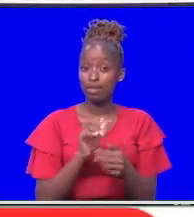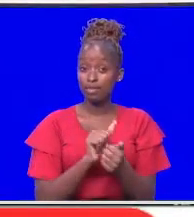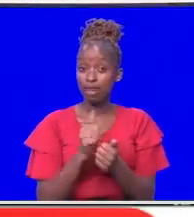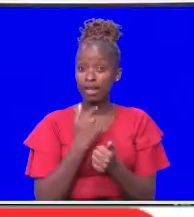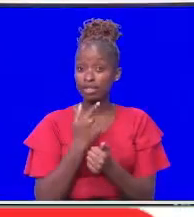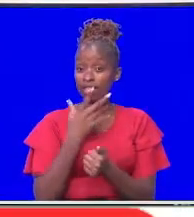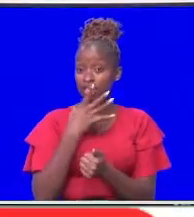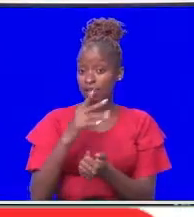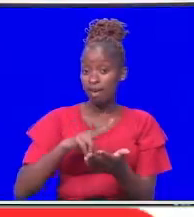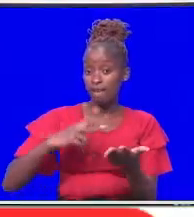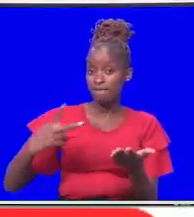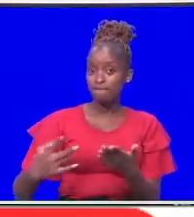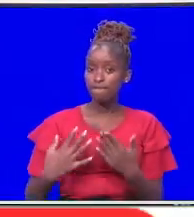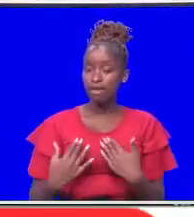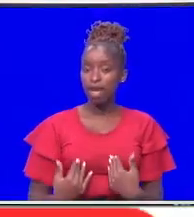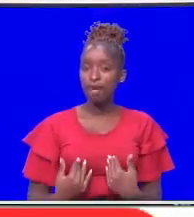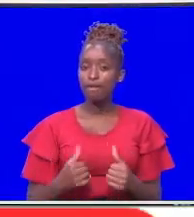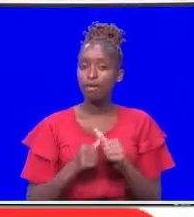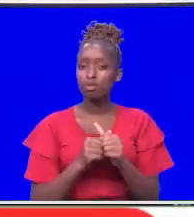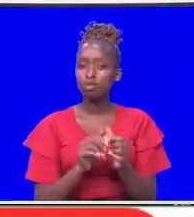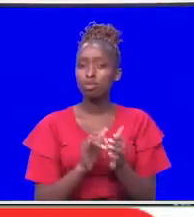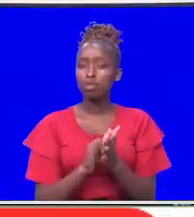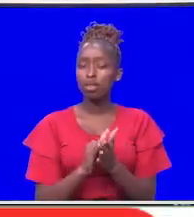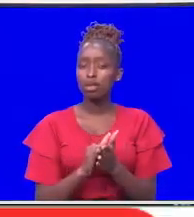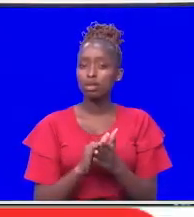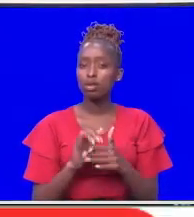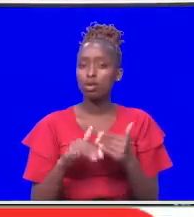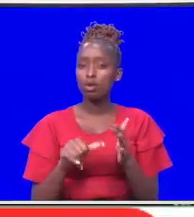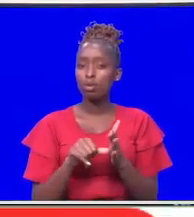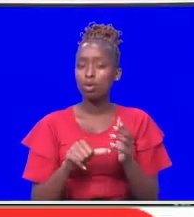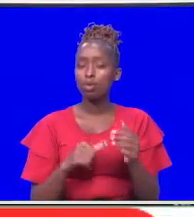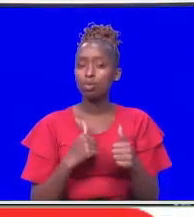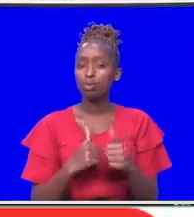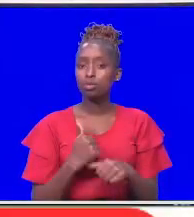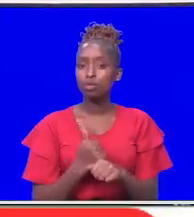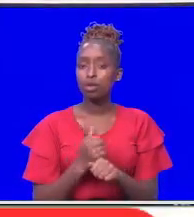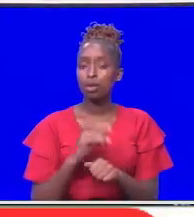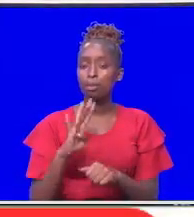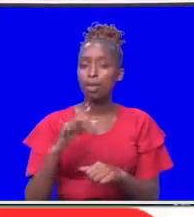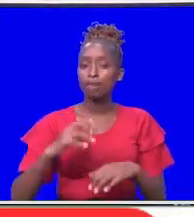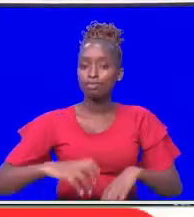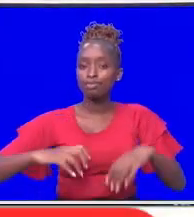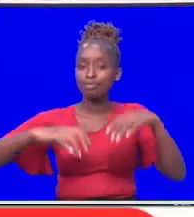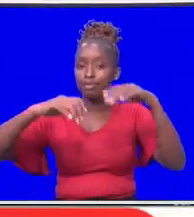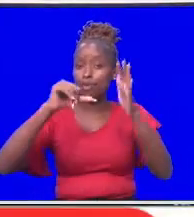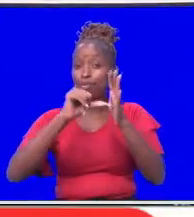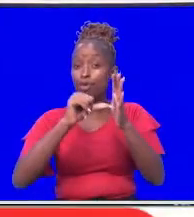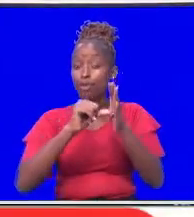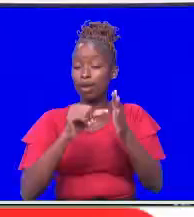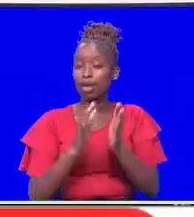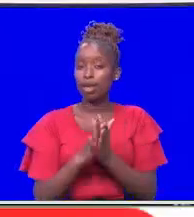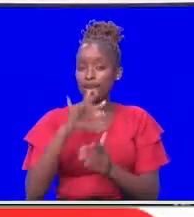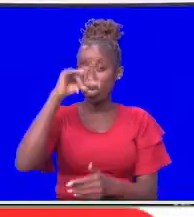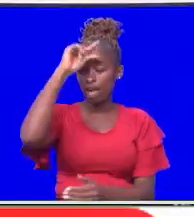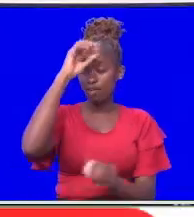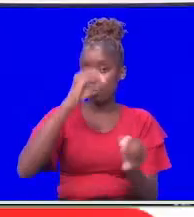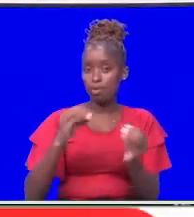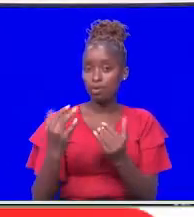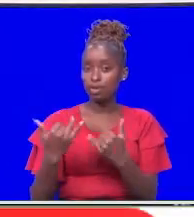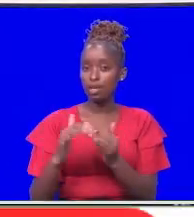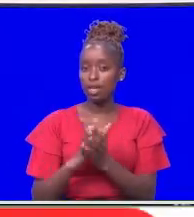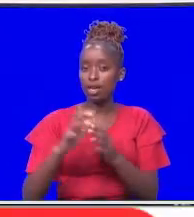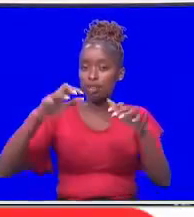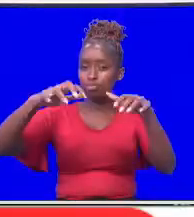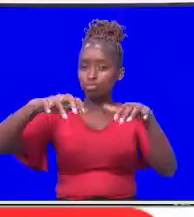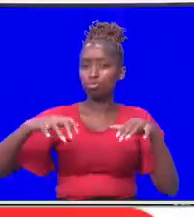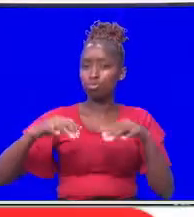to handle the humanitarian crisis occasioned by the flooding crisis and the government's move to demolish houses